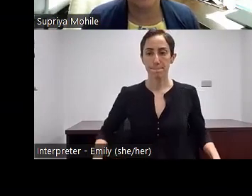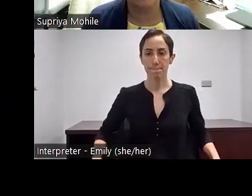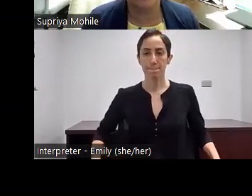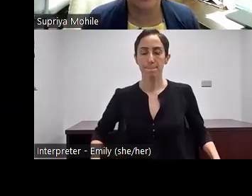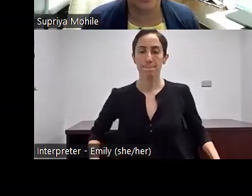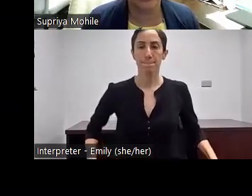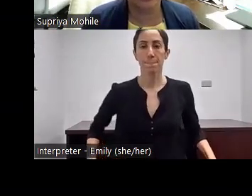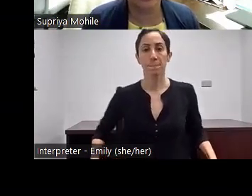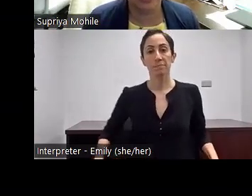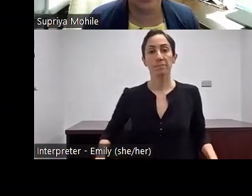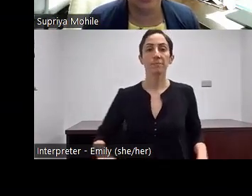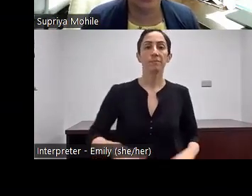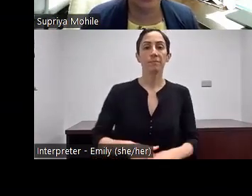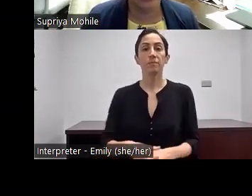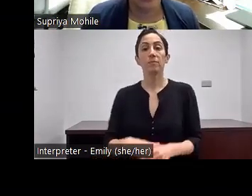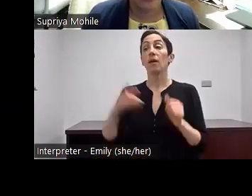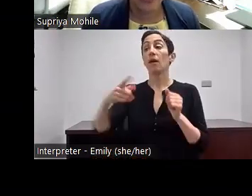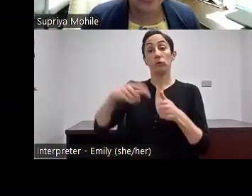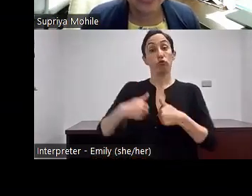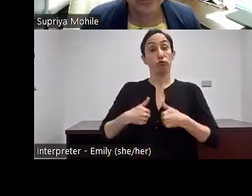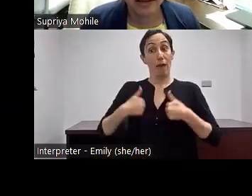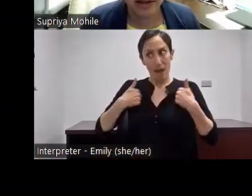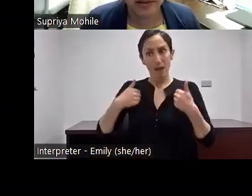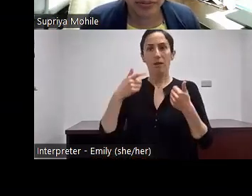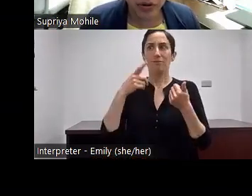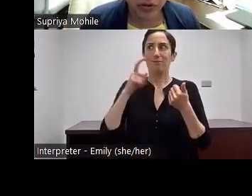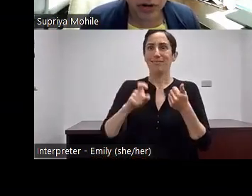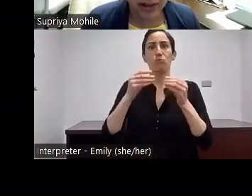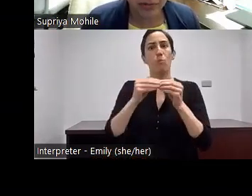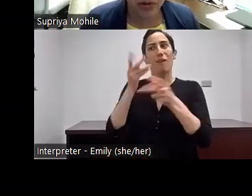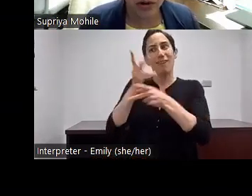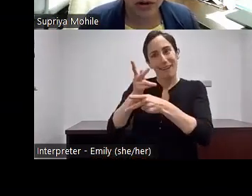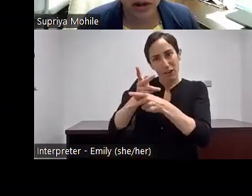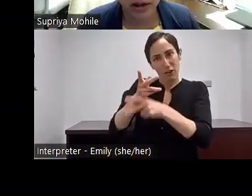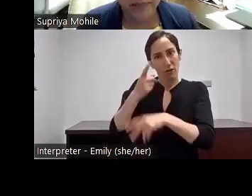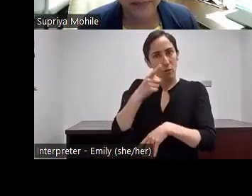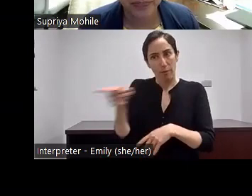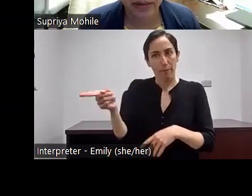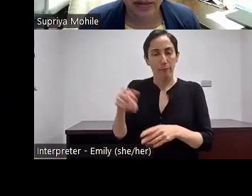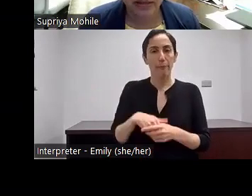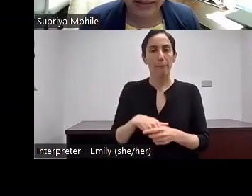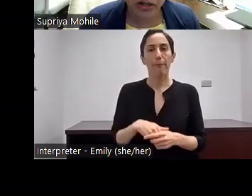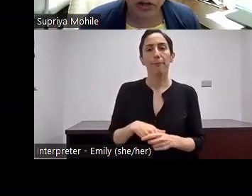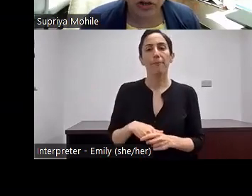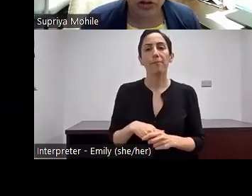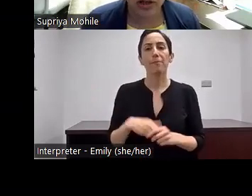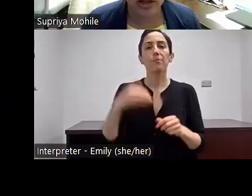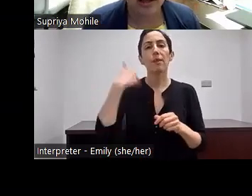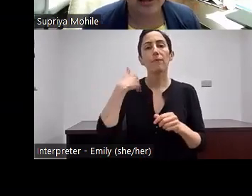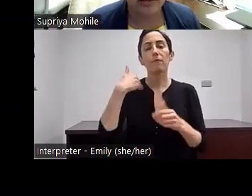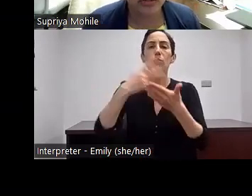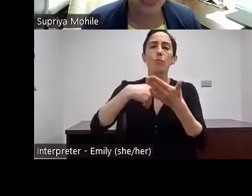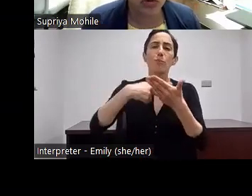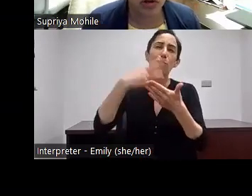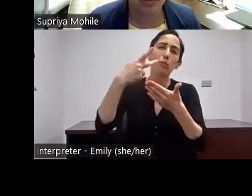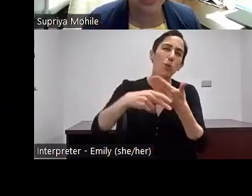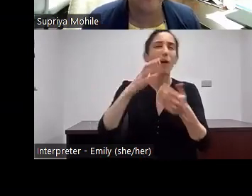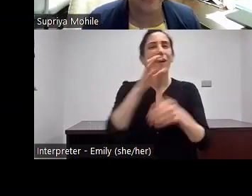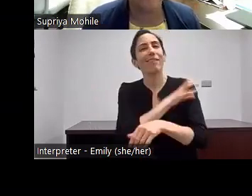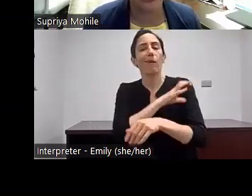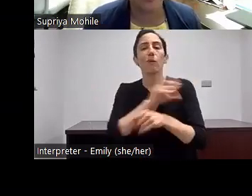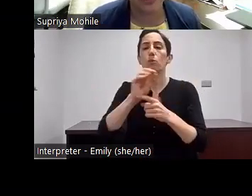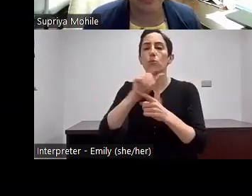for improved survivorship care. There is a program or clinical tool